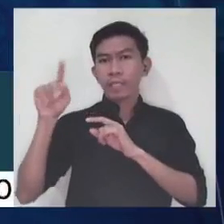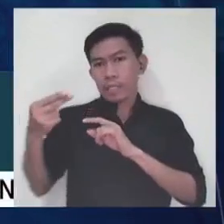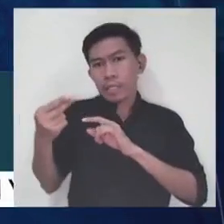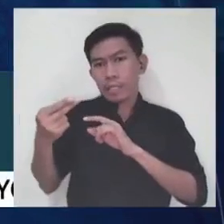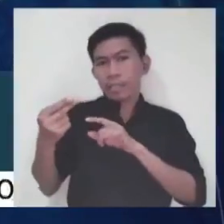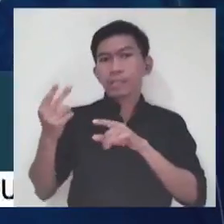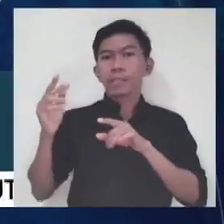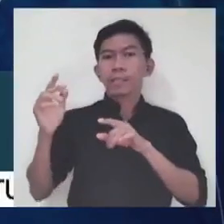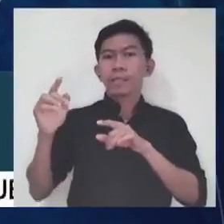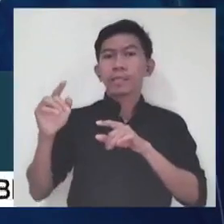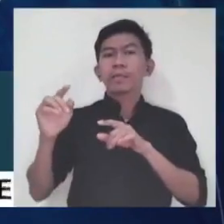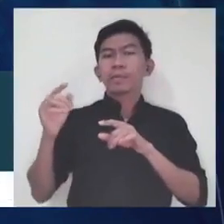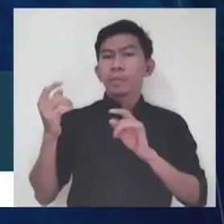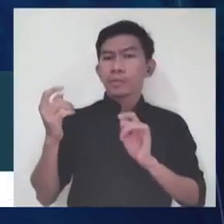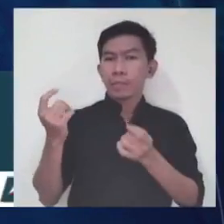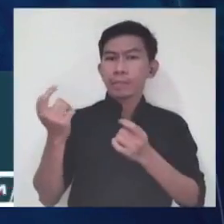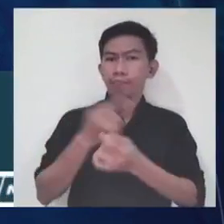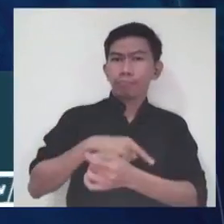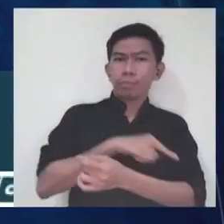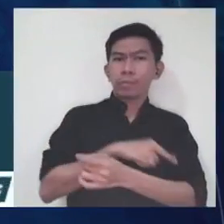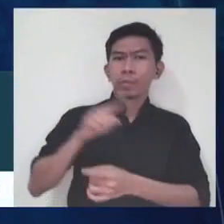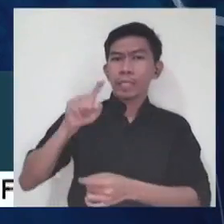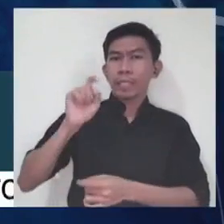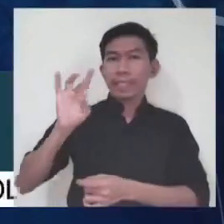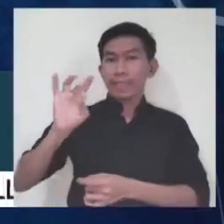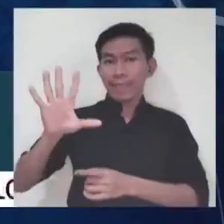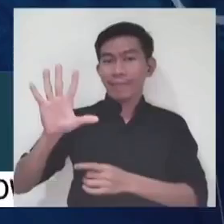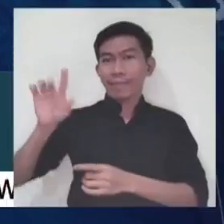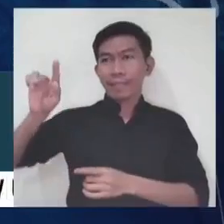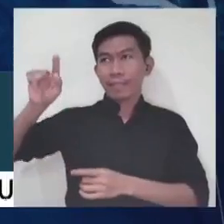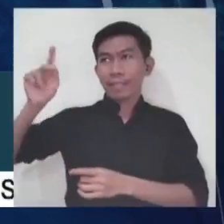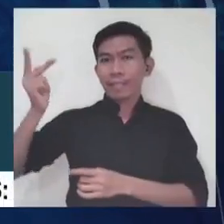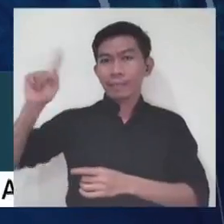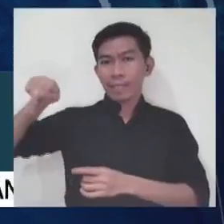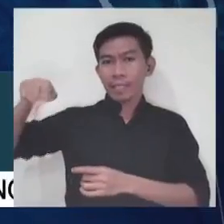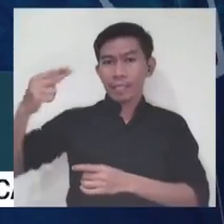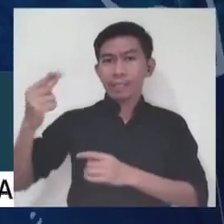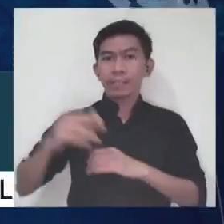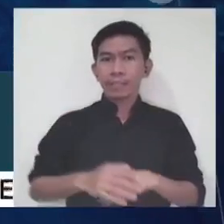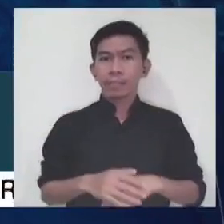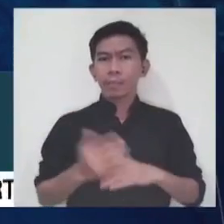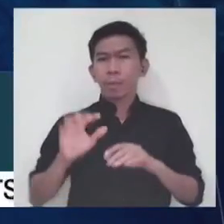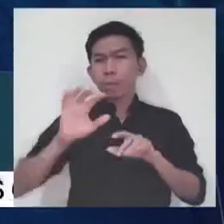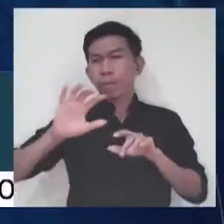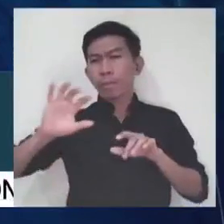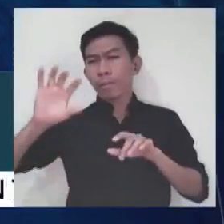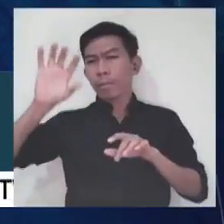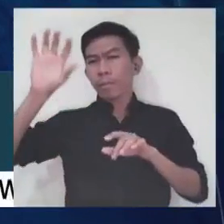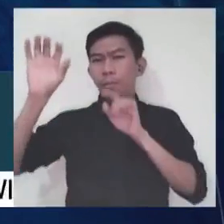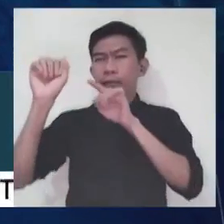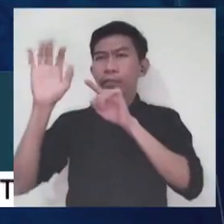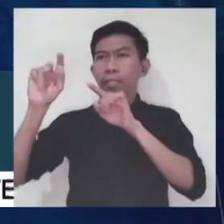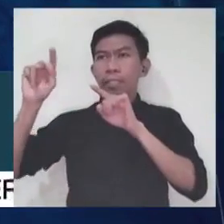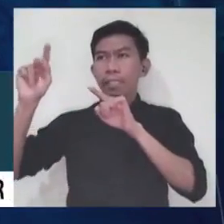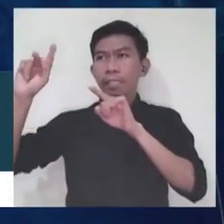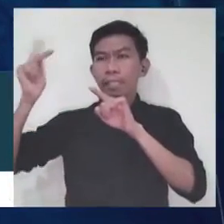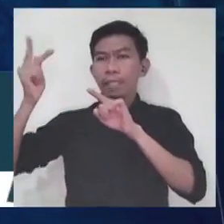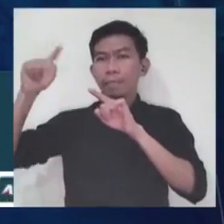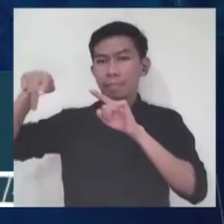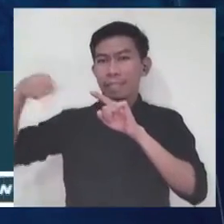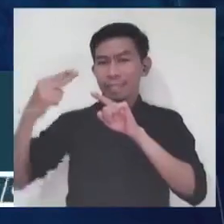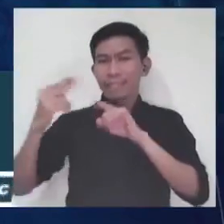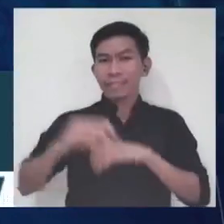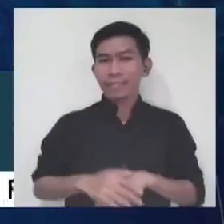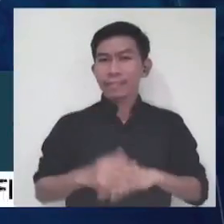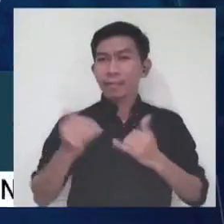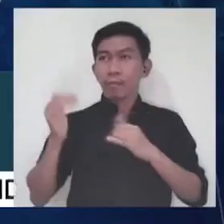185 kilometers per hour. It is currently moving north-northwest toward the speed of 15 kilometers per hour and is forecast to make